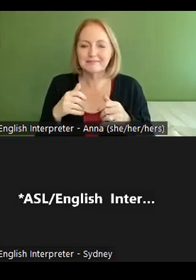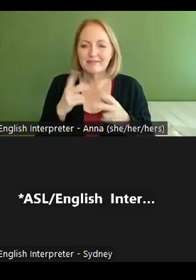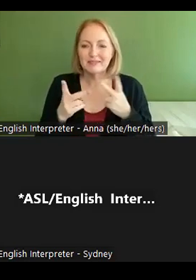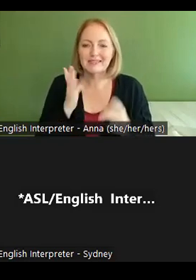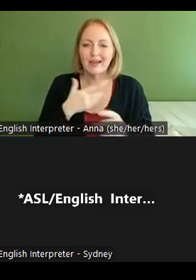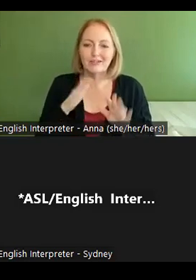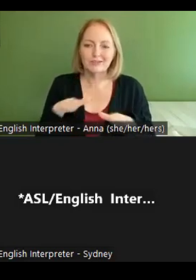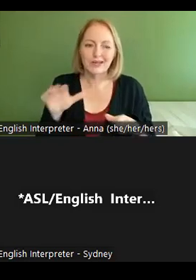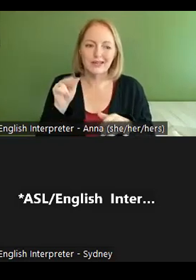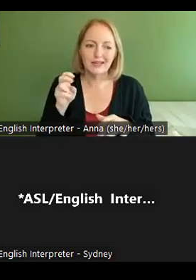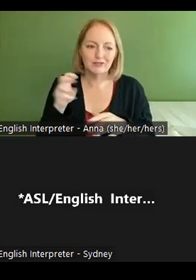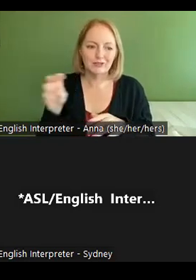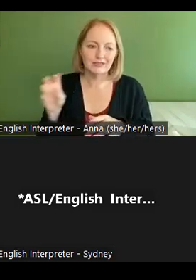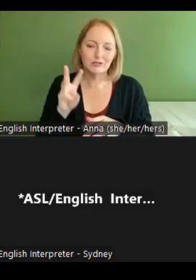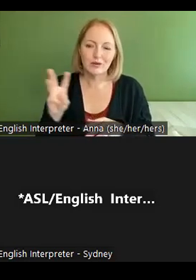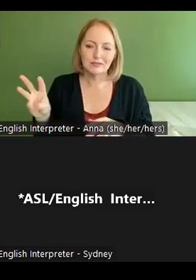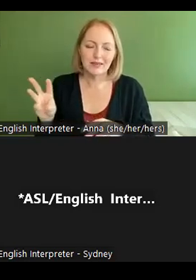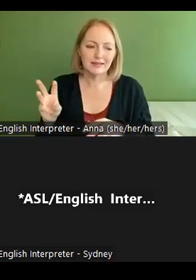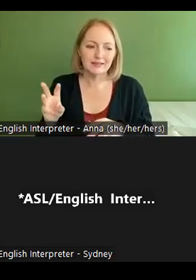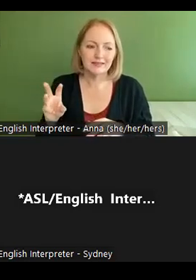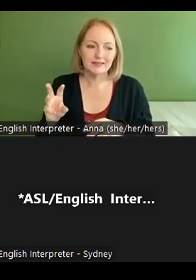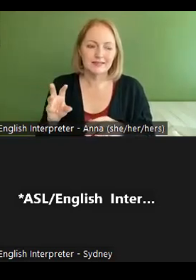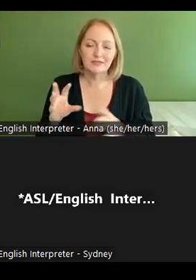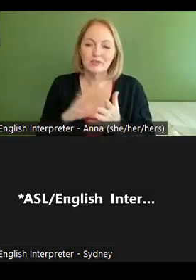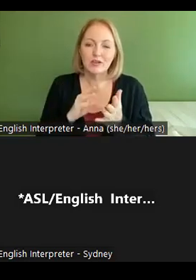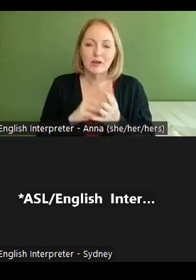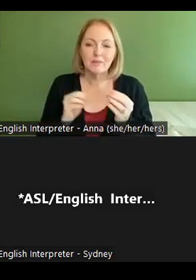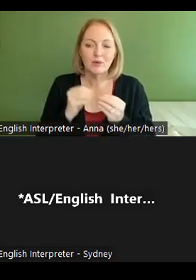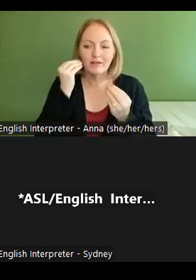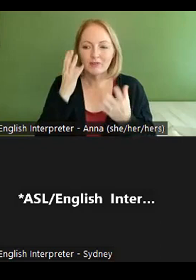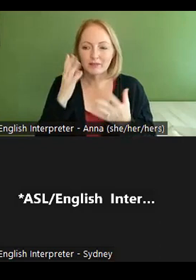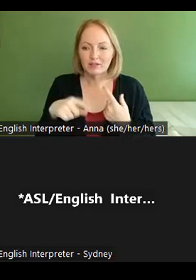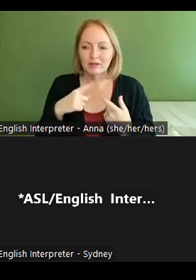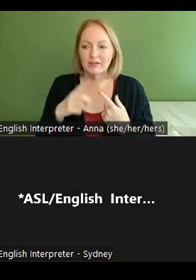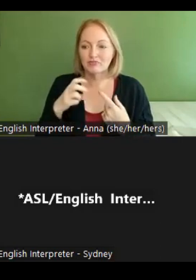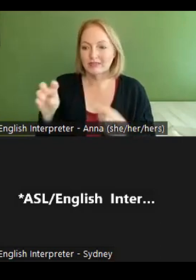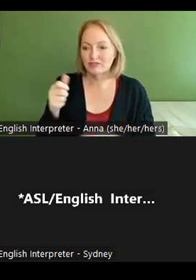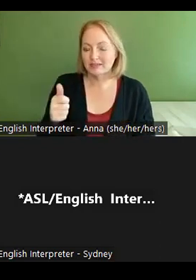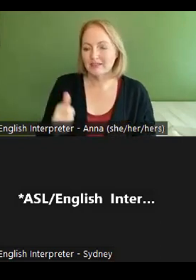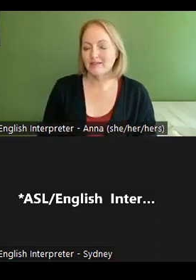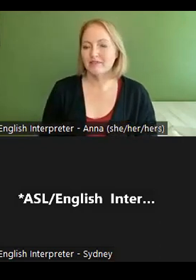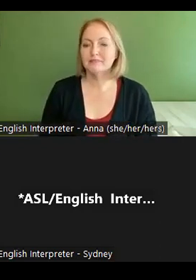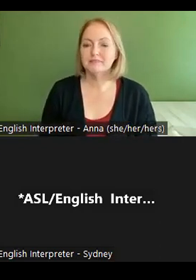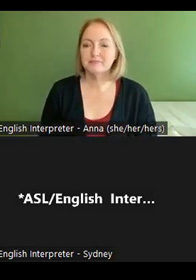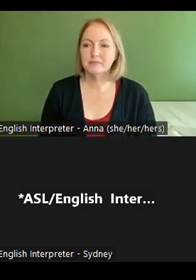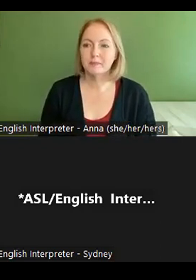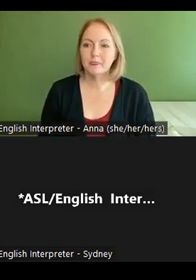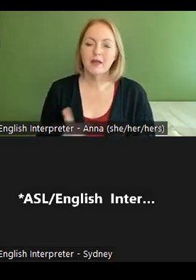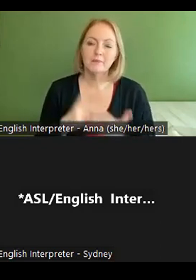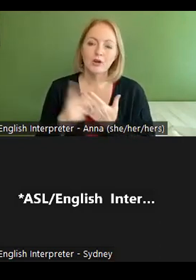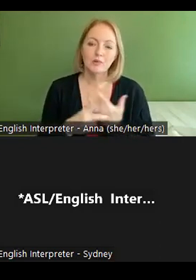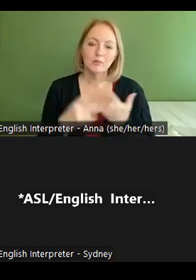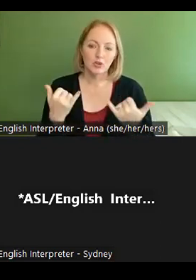childcare transitional website to learn more information about the transition itself, the programs that we are